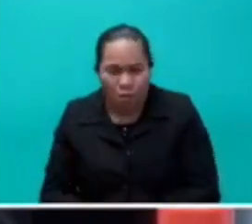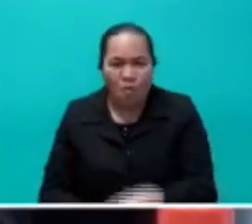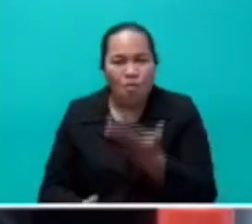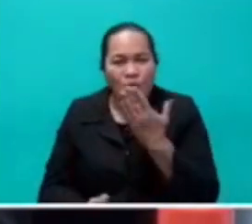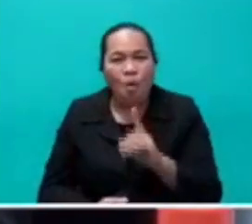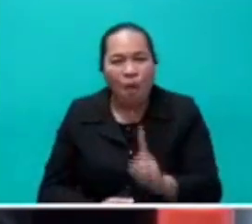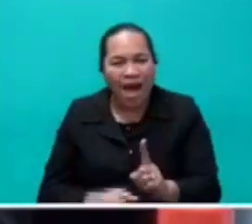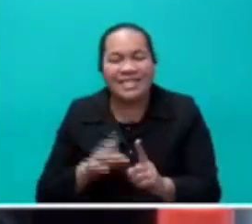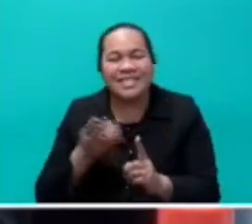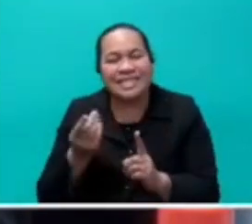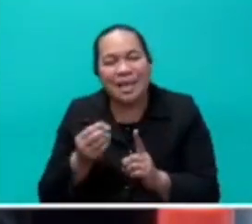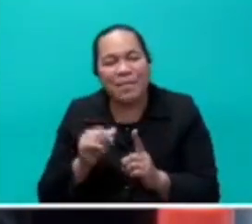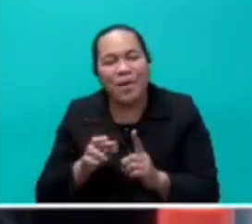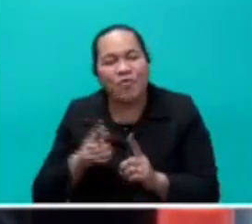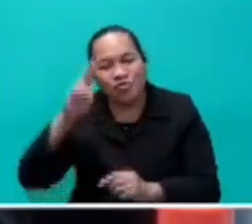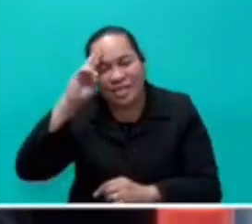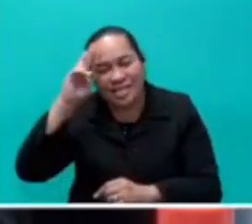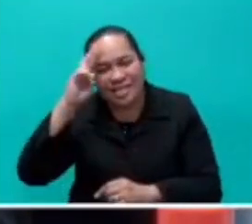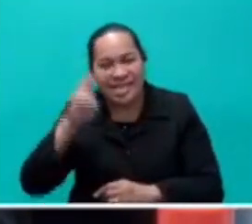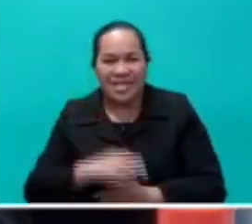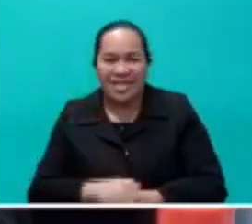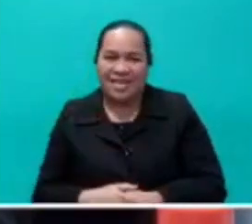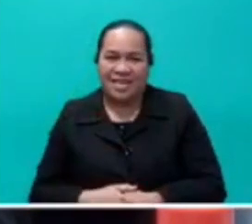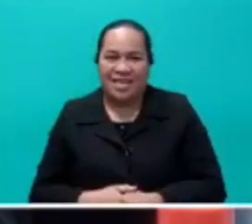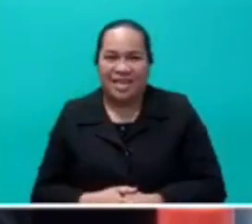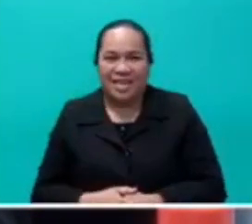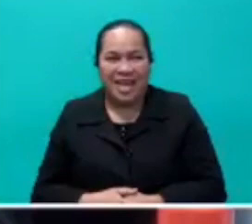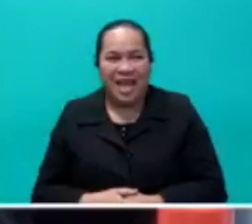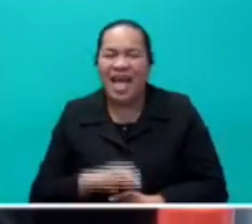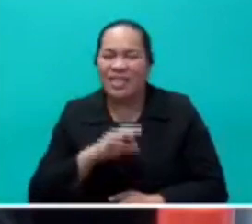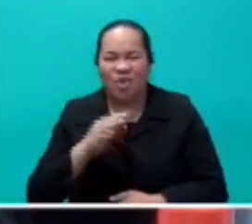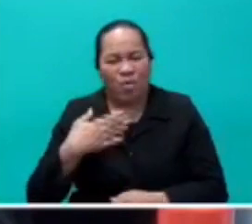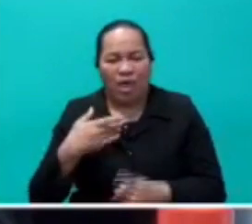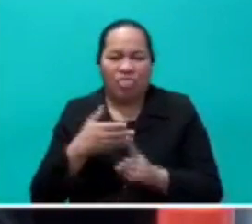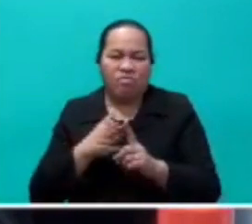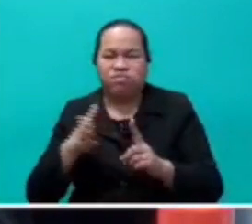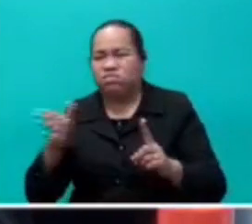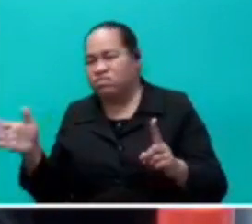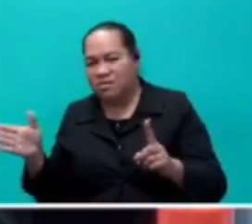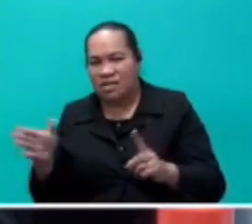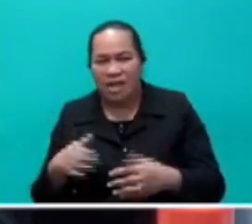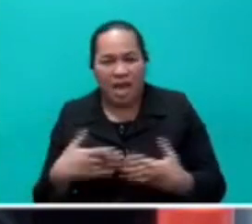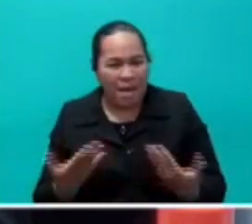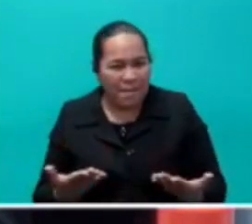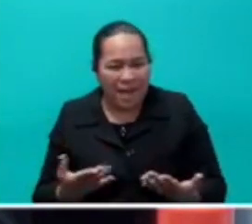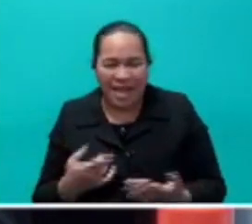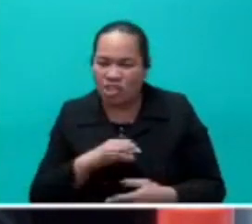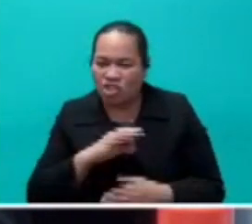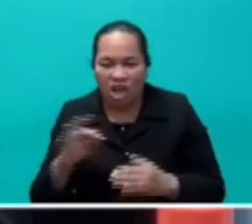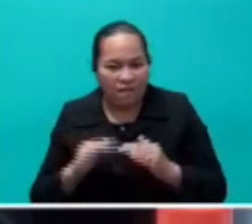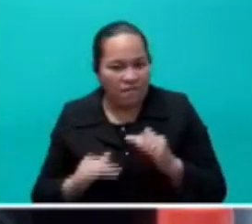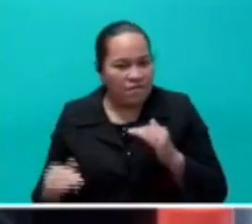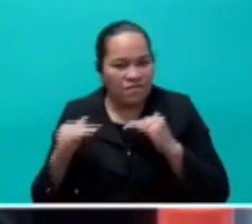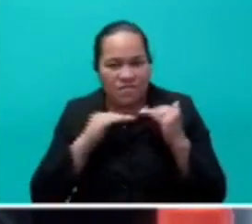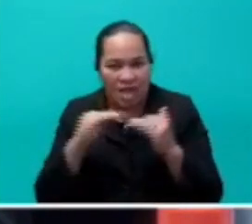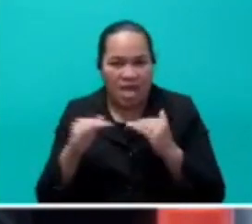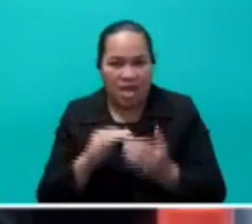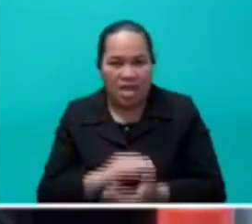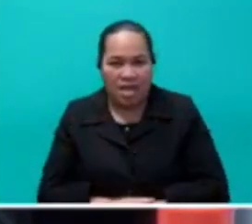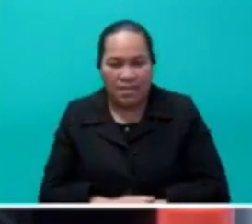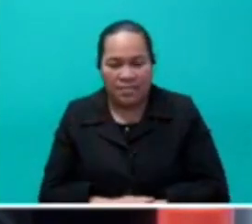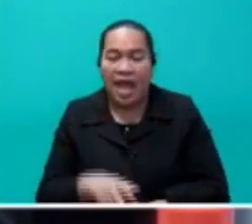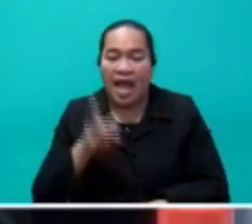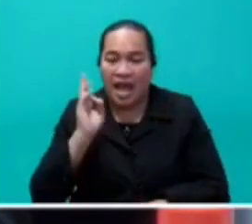reason. And I can tell you, I really don't want to divert the detail, but it is so unfair. I